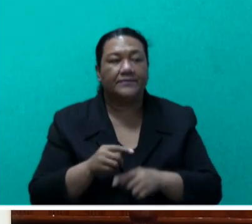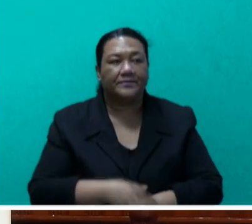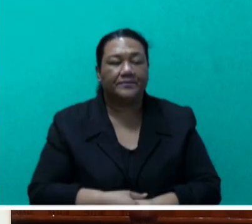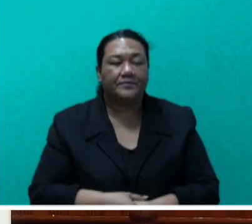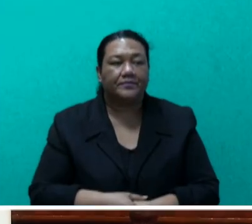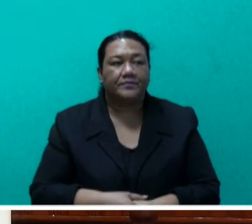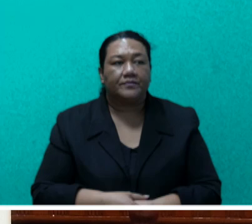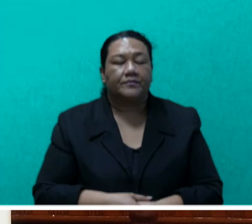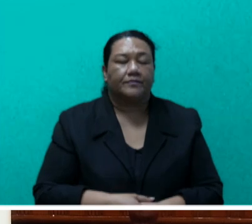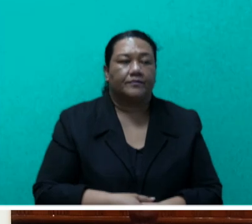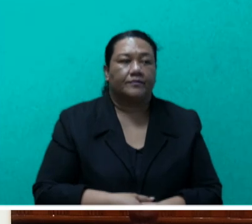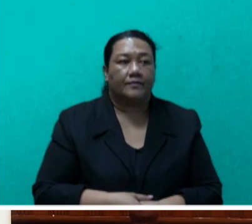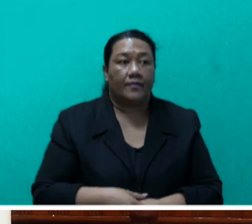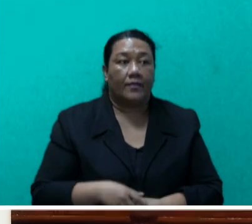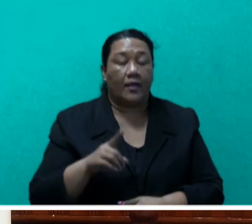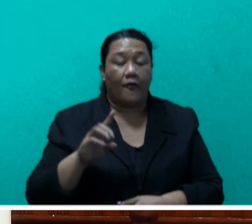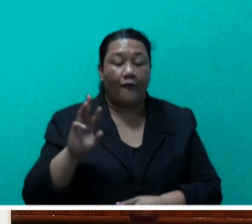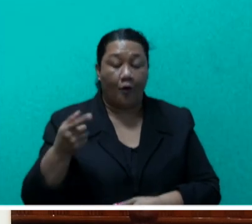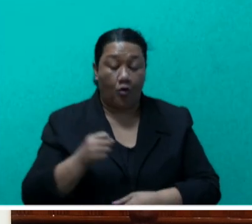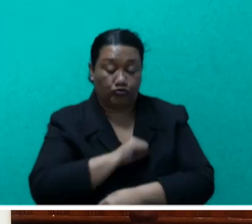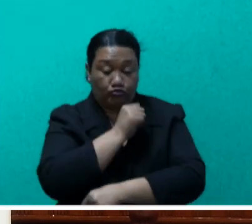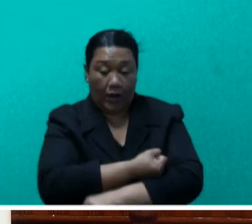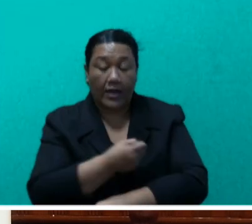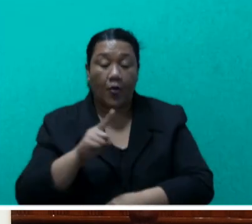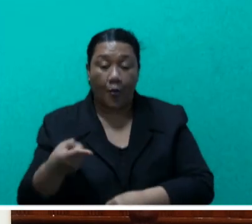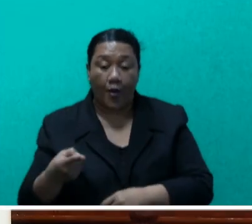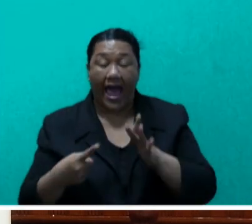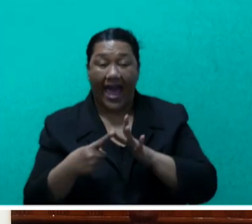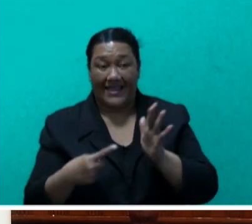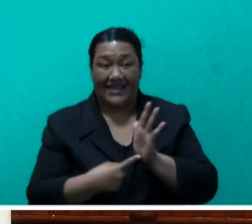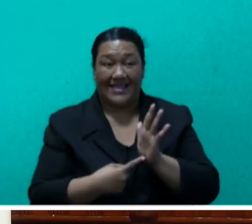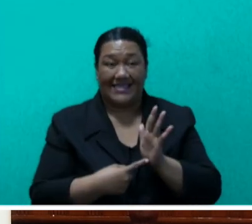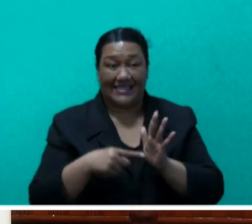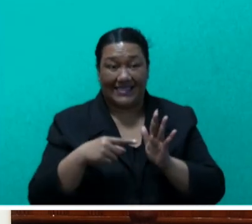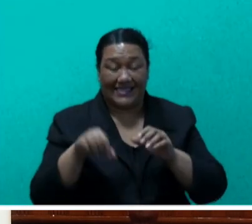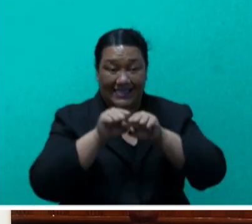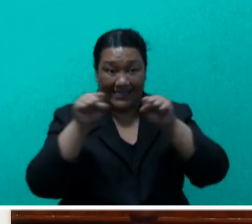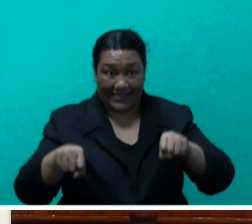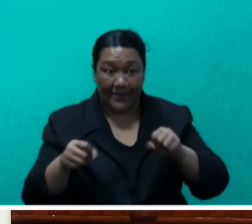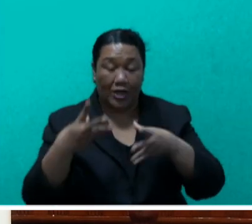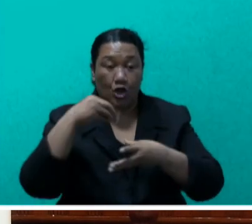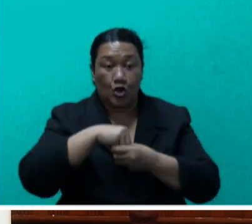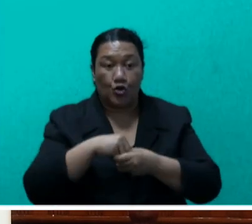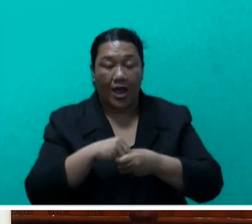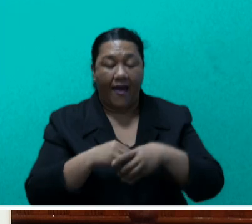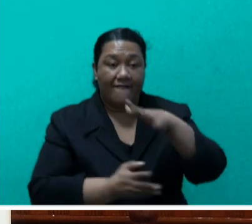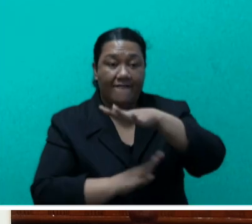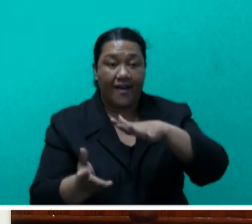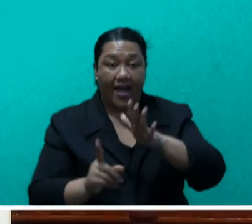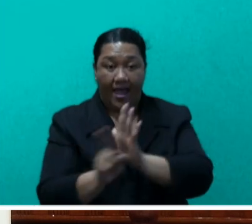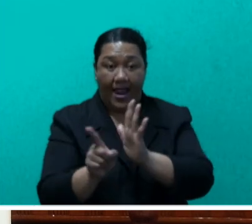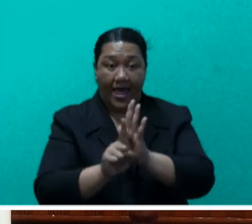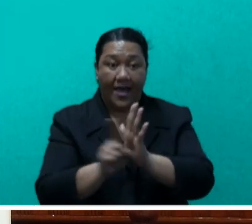robust IT system for the museum includes fire alarm, protection,